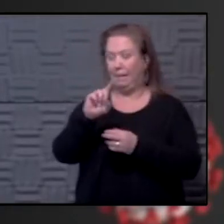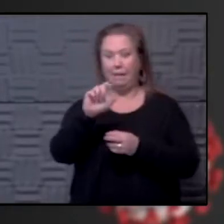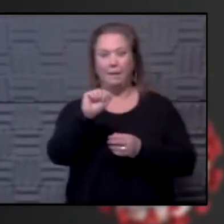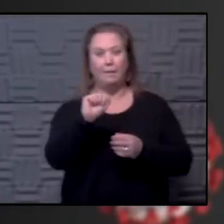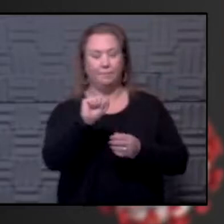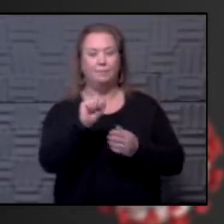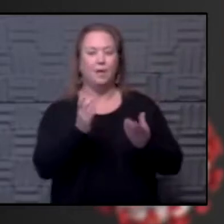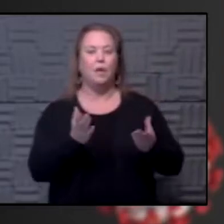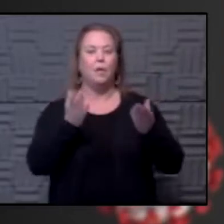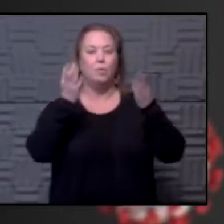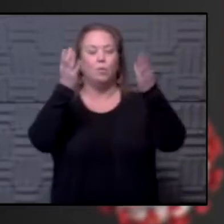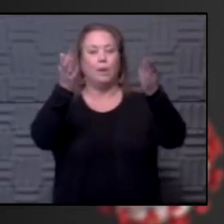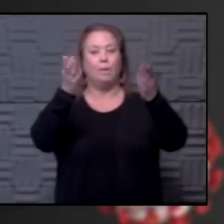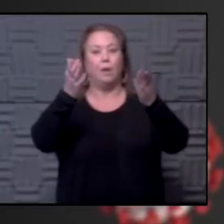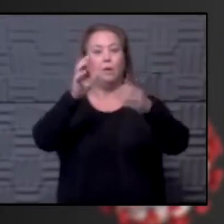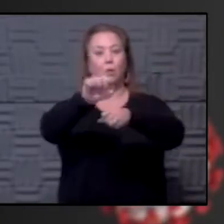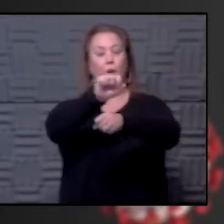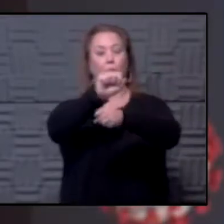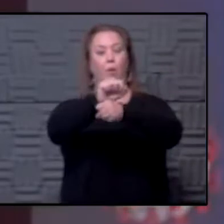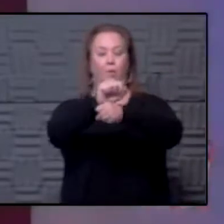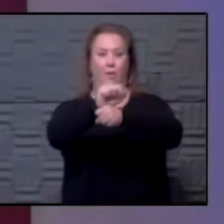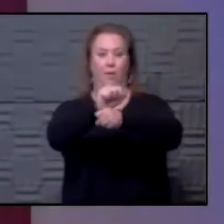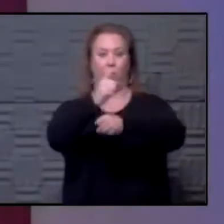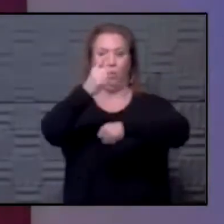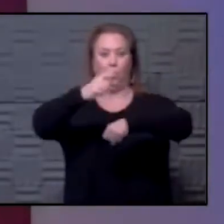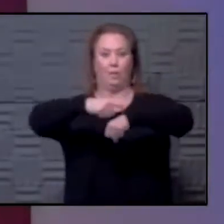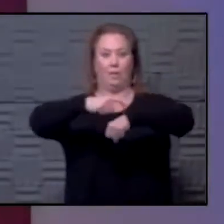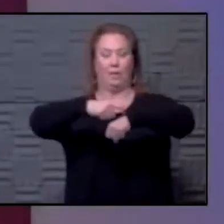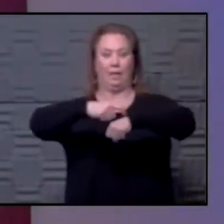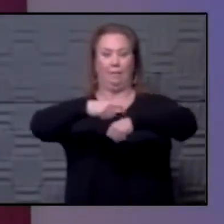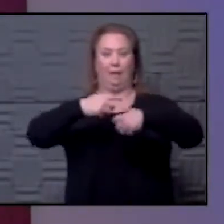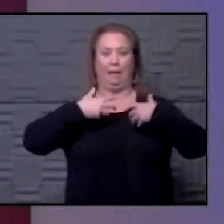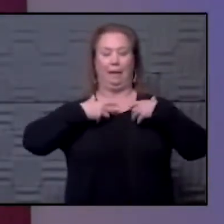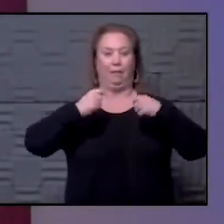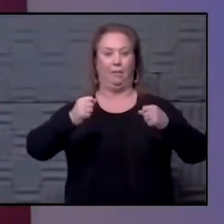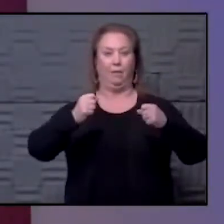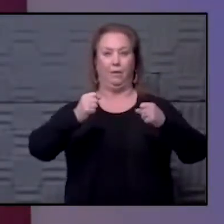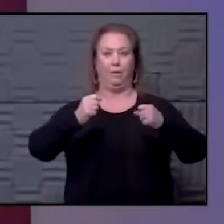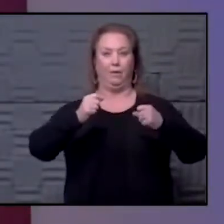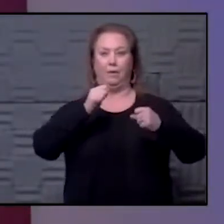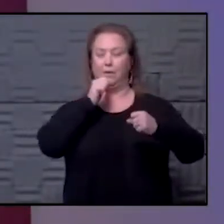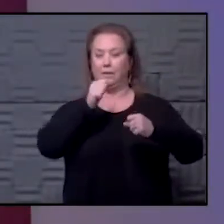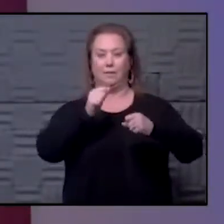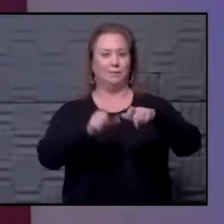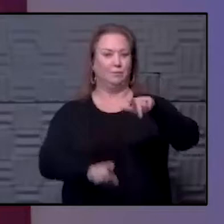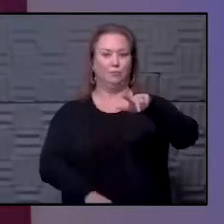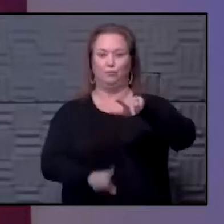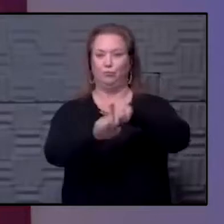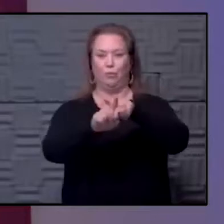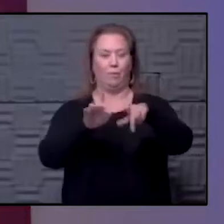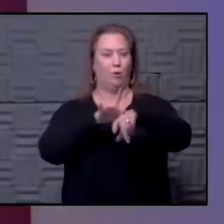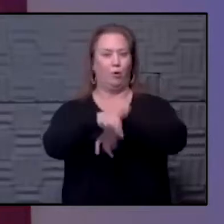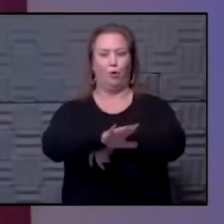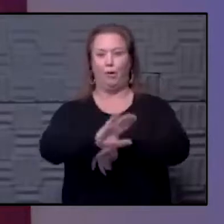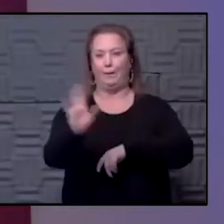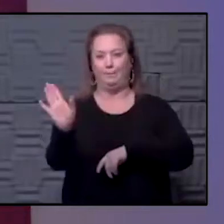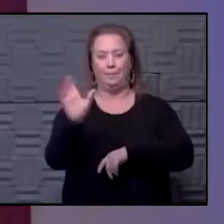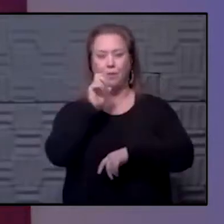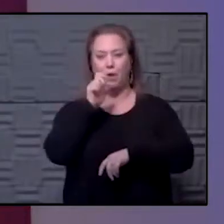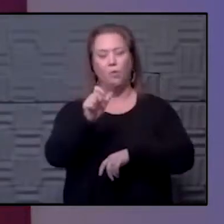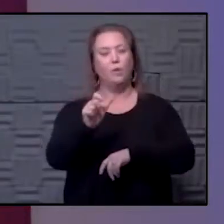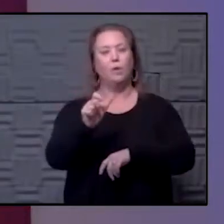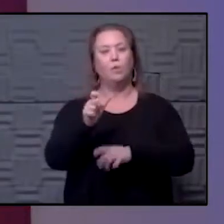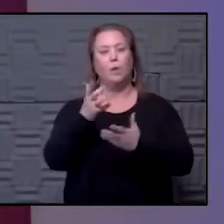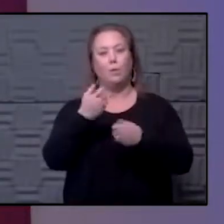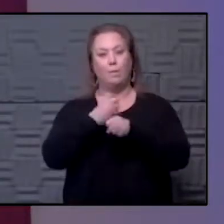think the recommendation is when you get your appointment, this is one time in healthcare where there is no value of showing up early. Because of the logistics, we want to